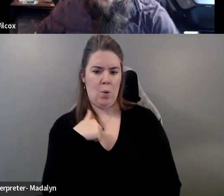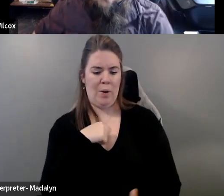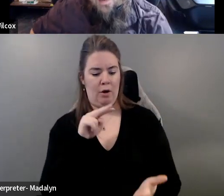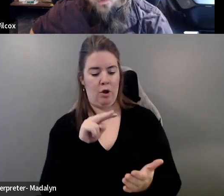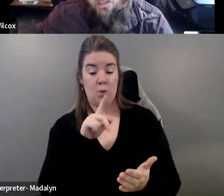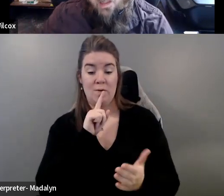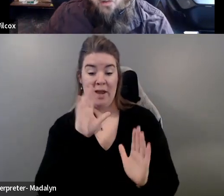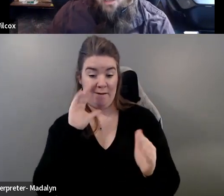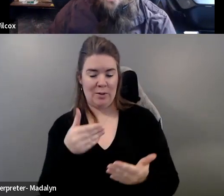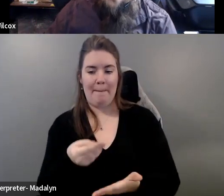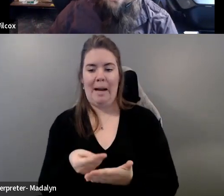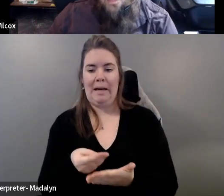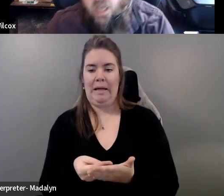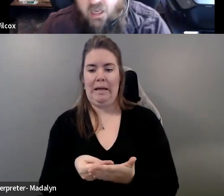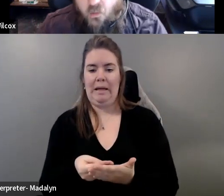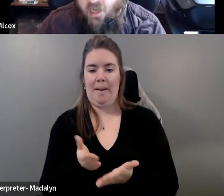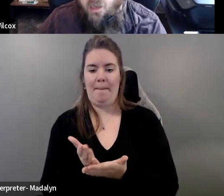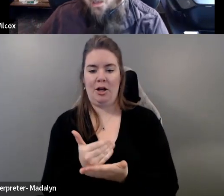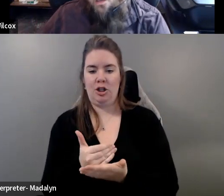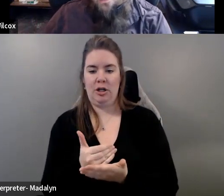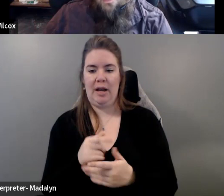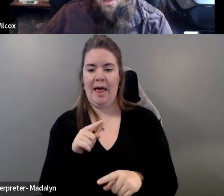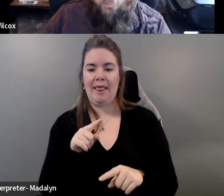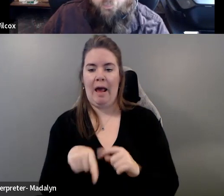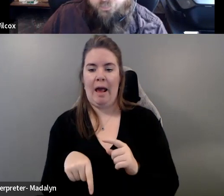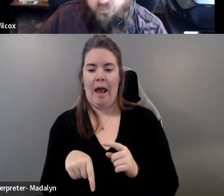right? They're not really allowed to interfere in any kind of way.